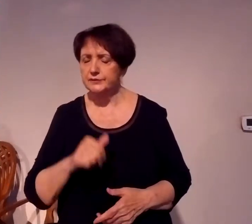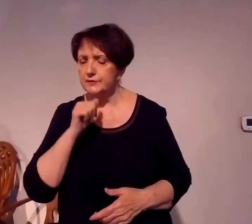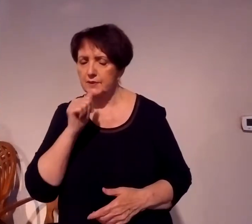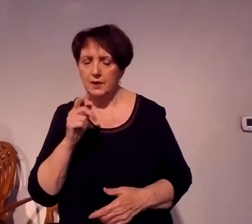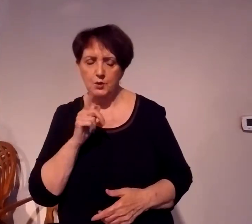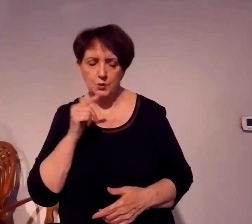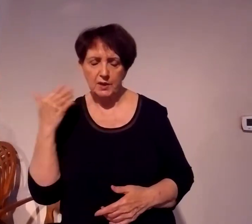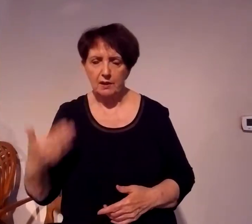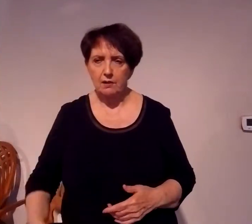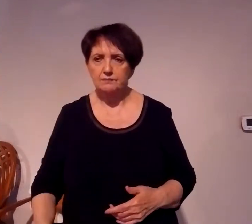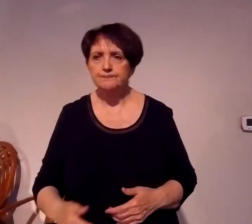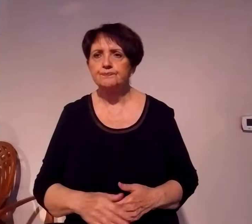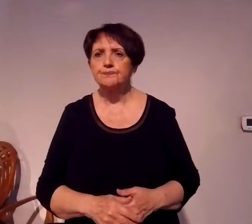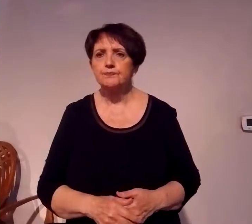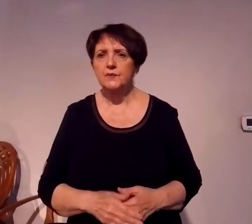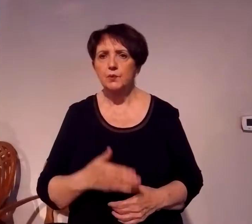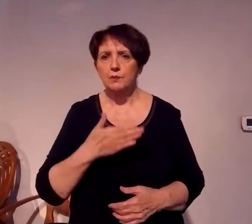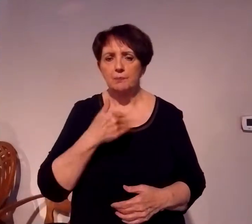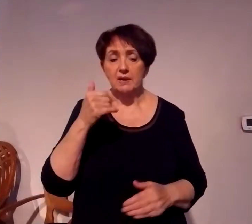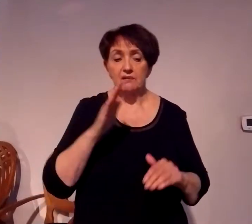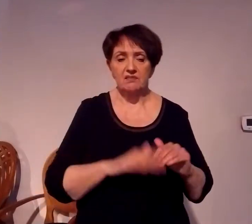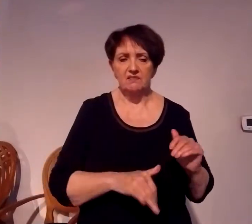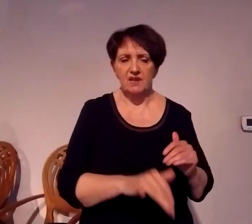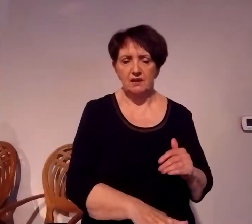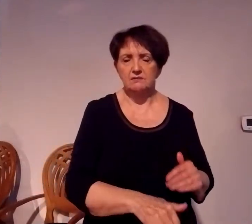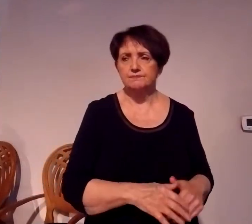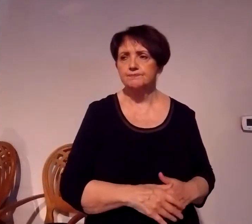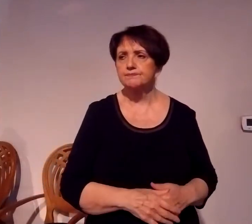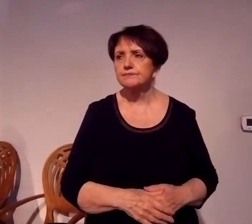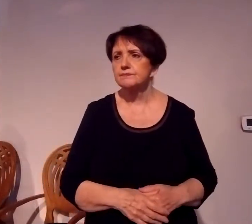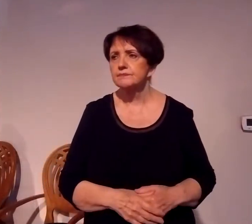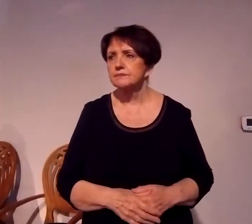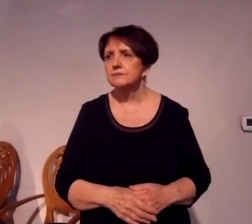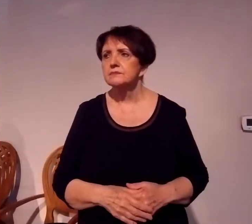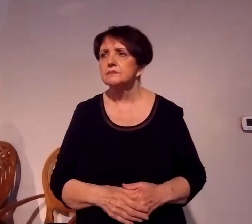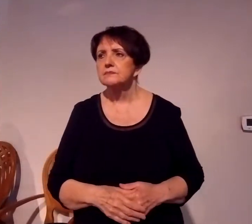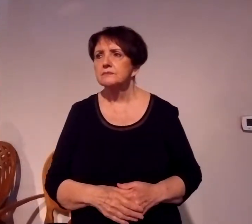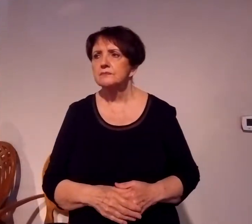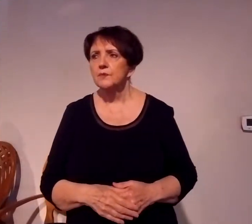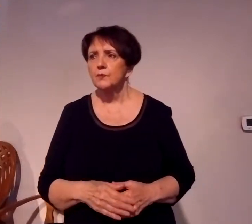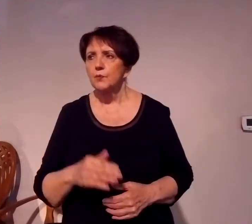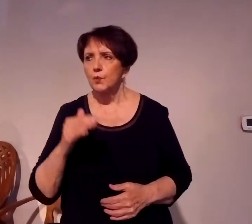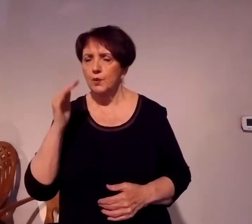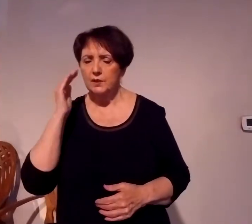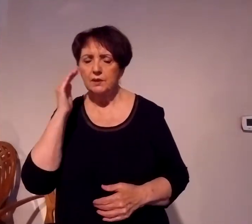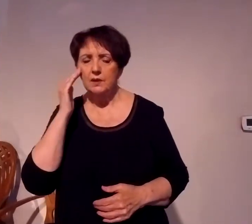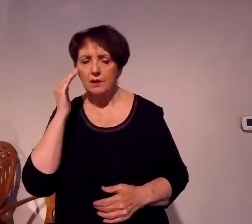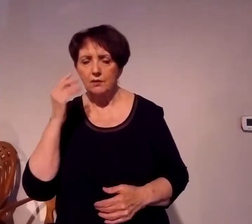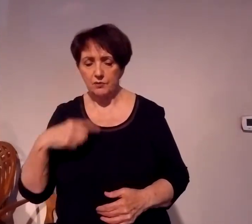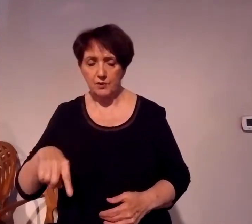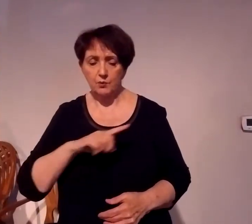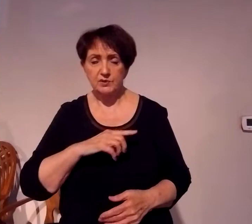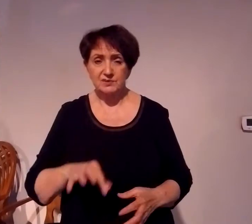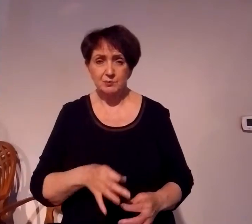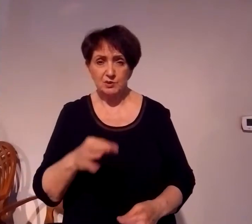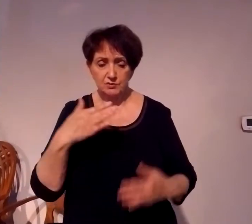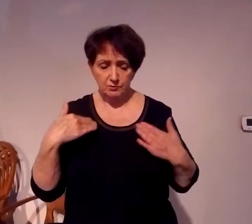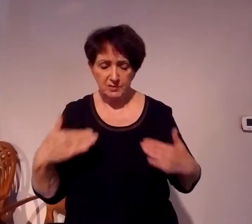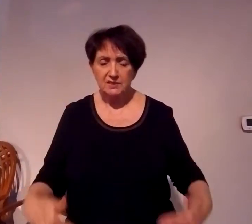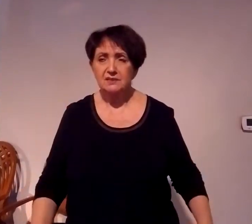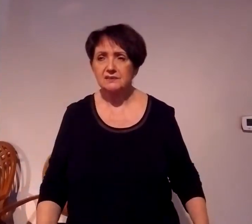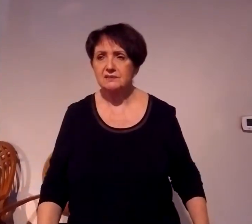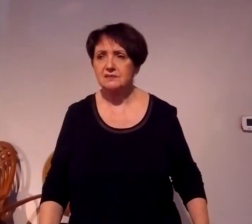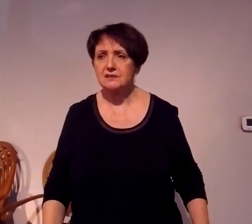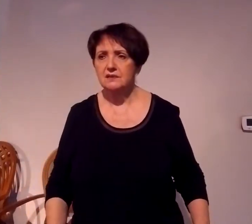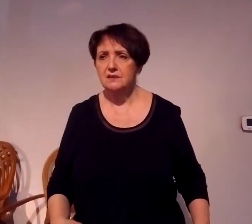are. We are better than this because we know that we are spiritual beings